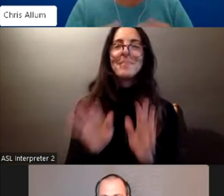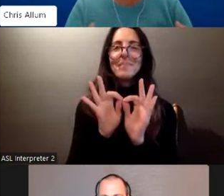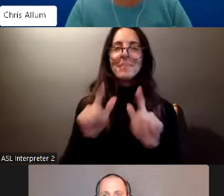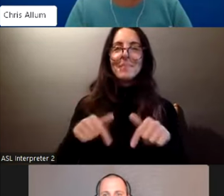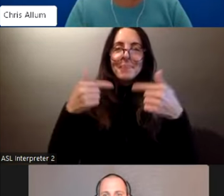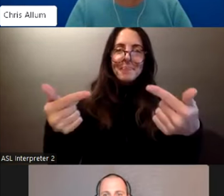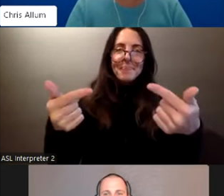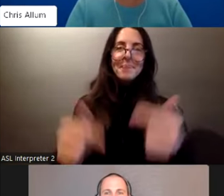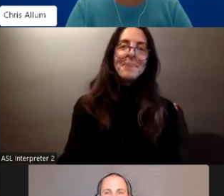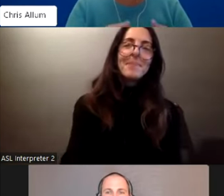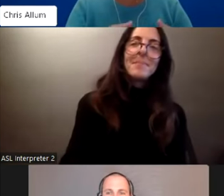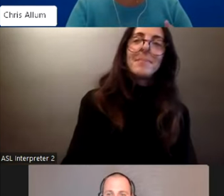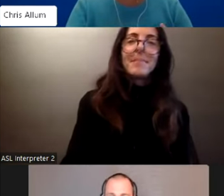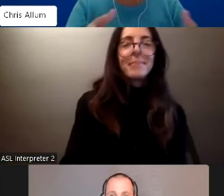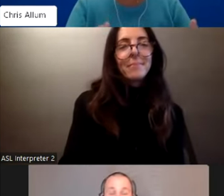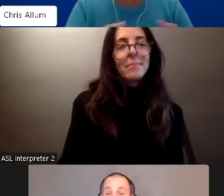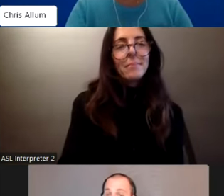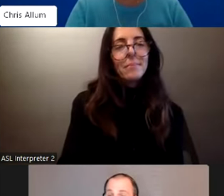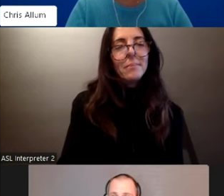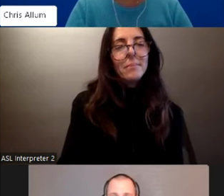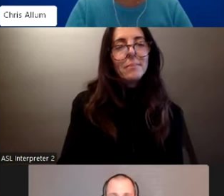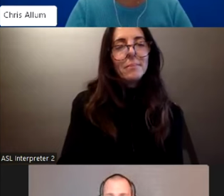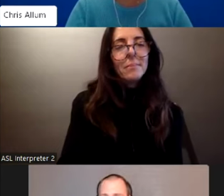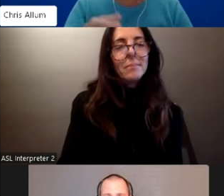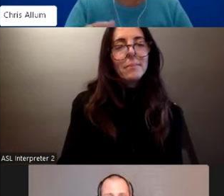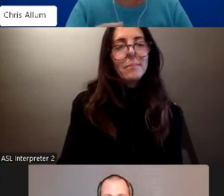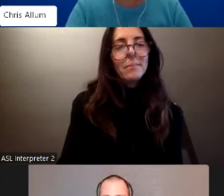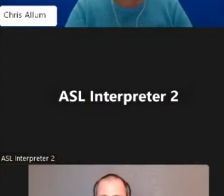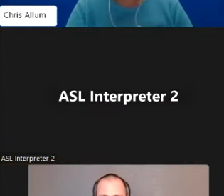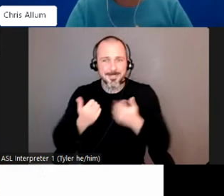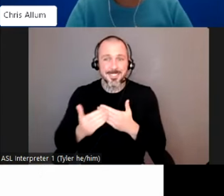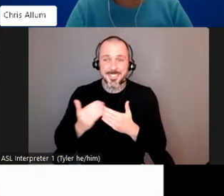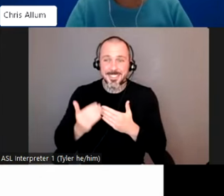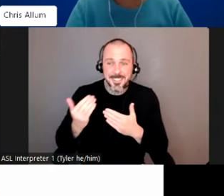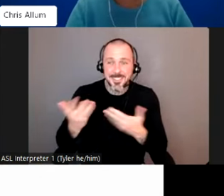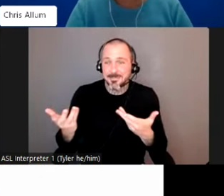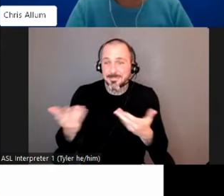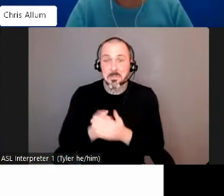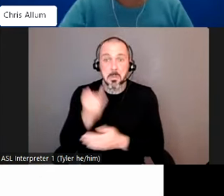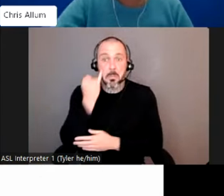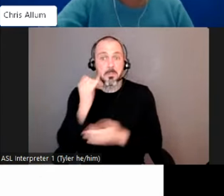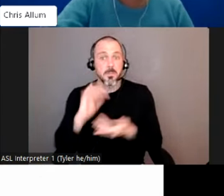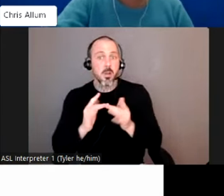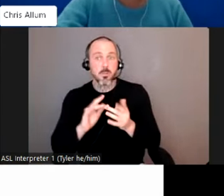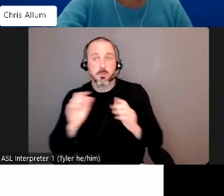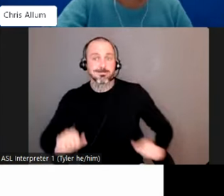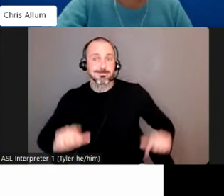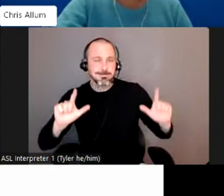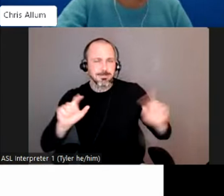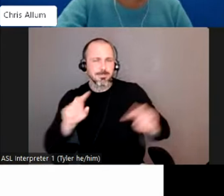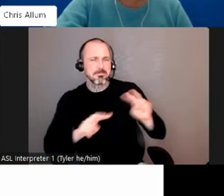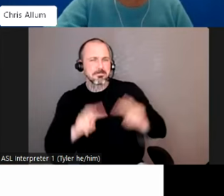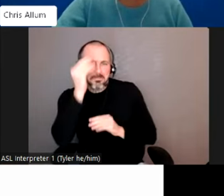also using AI to help make your lives easier for when you go on the website to find